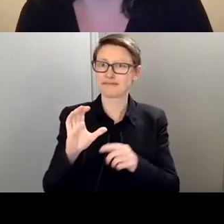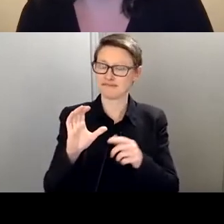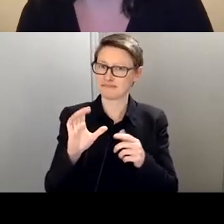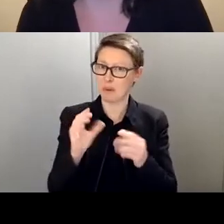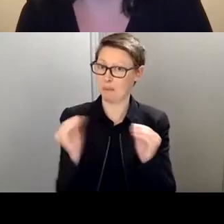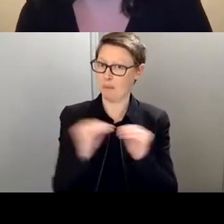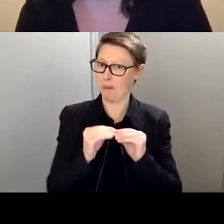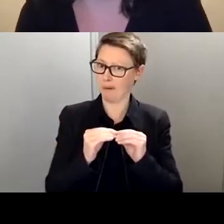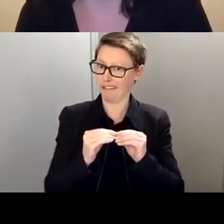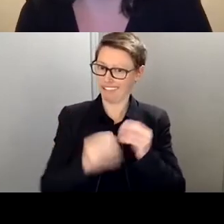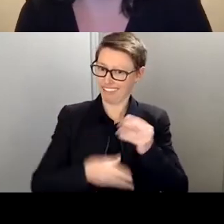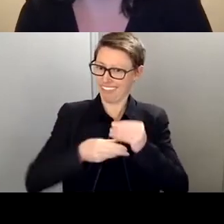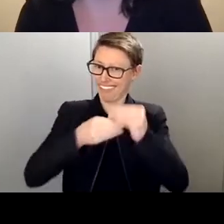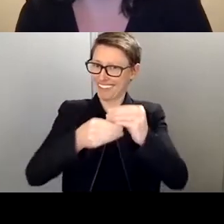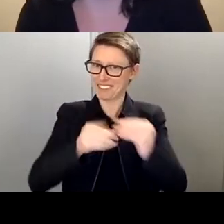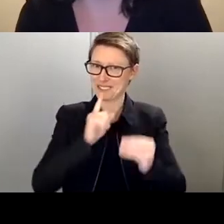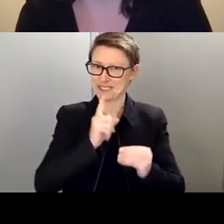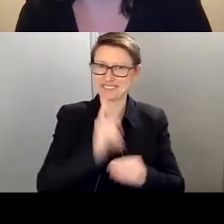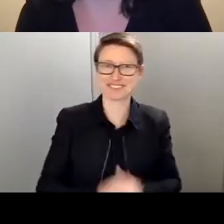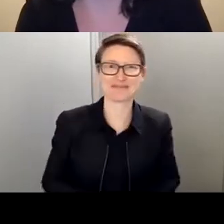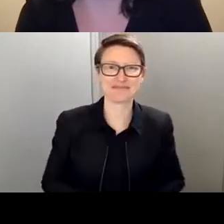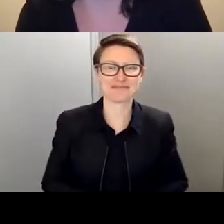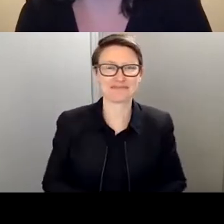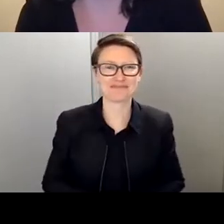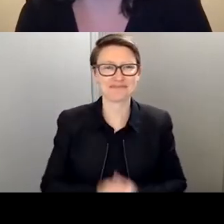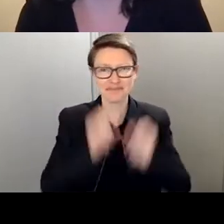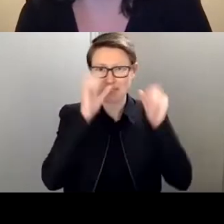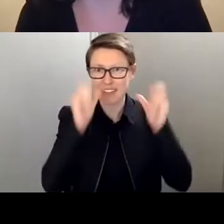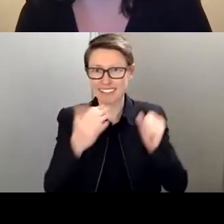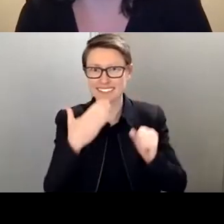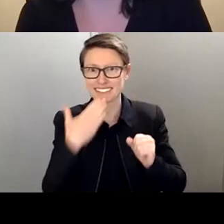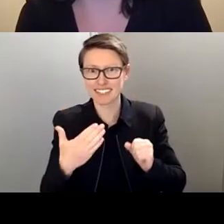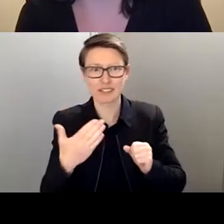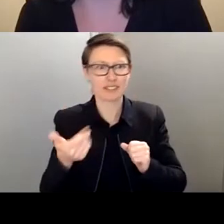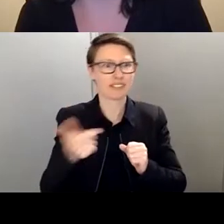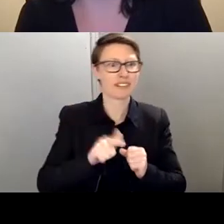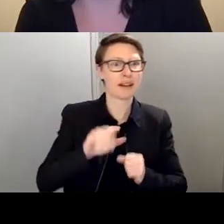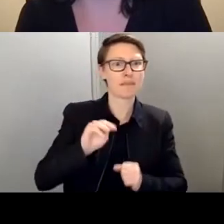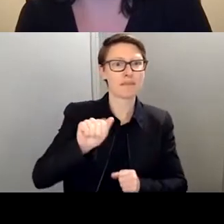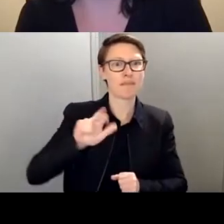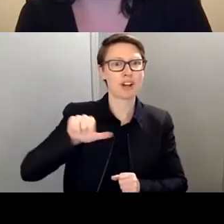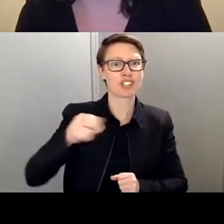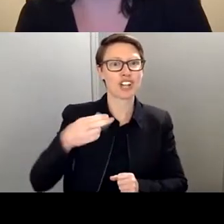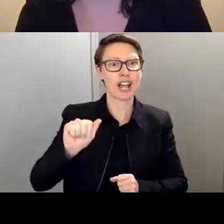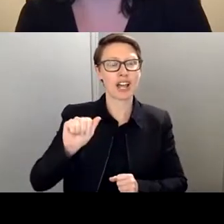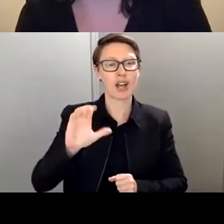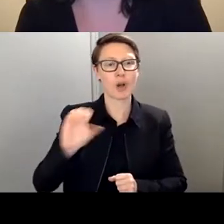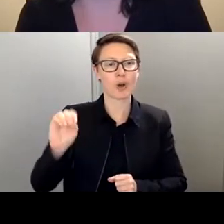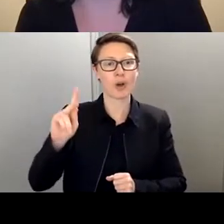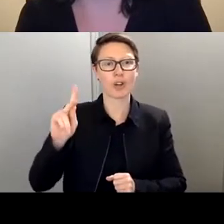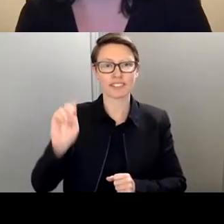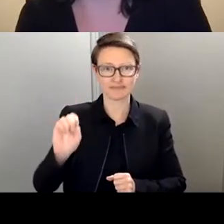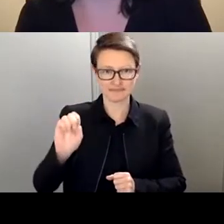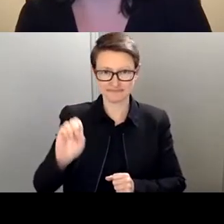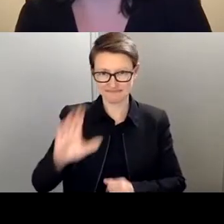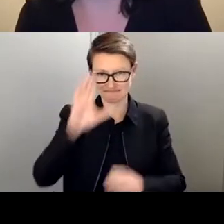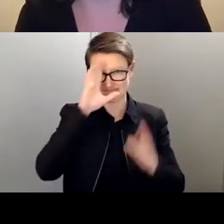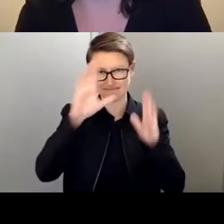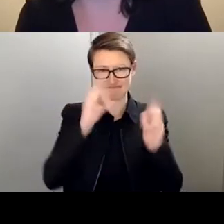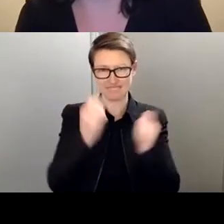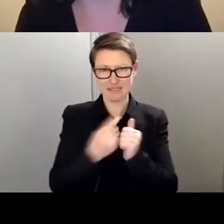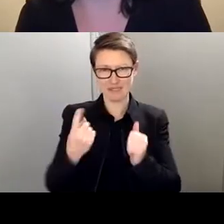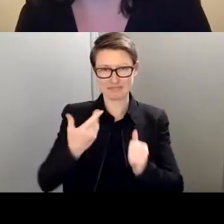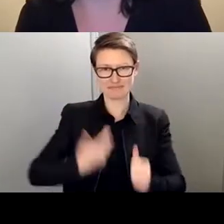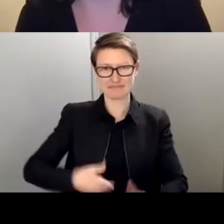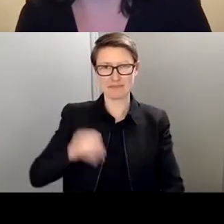sure. Amazing. Thanks, Sarah. And Marcia Cook next. Hi, everyone. I'm Marcia Cook. I